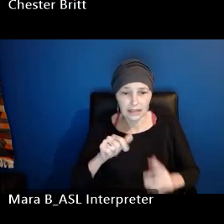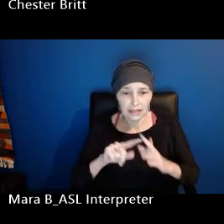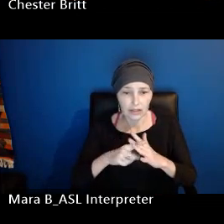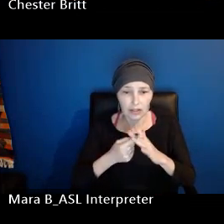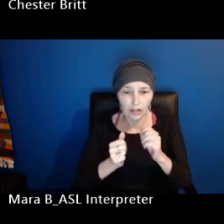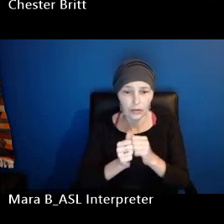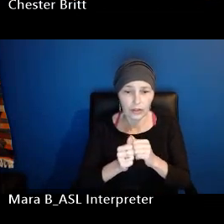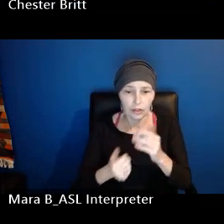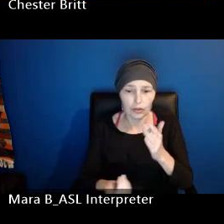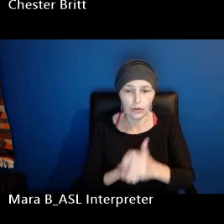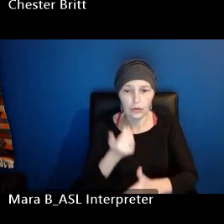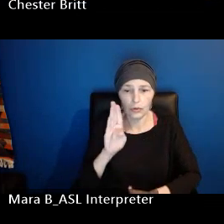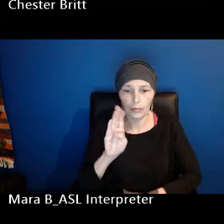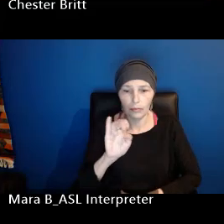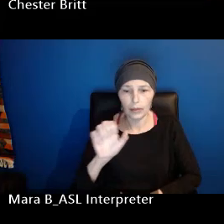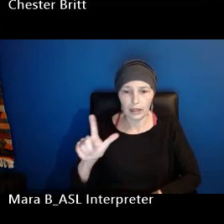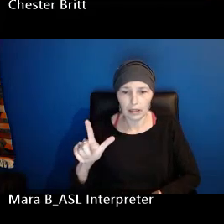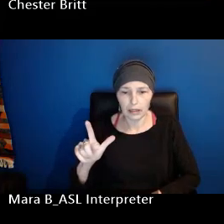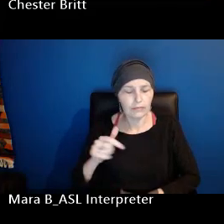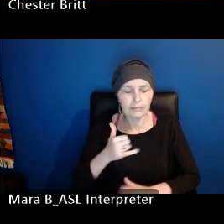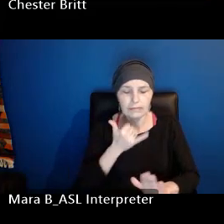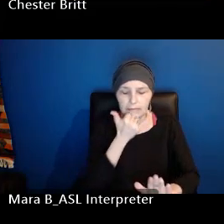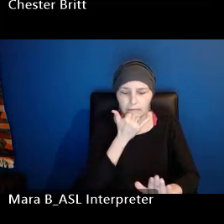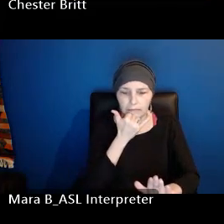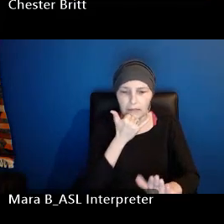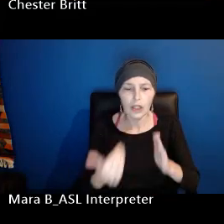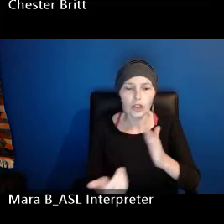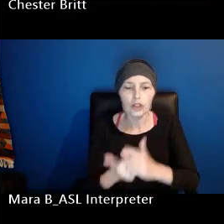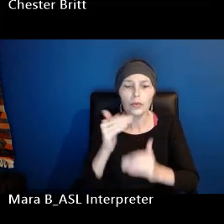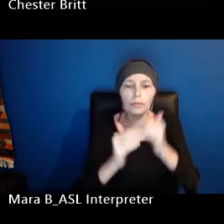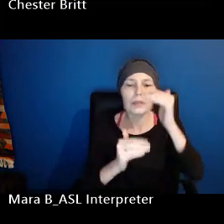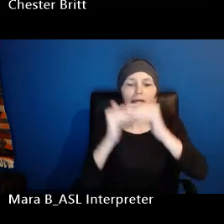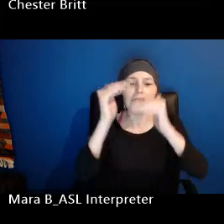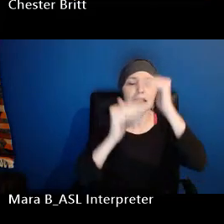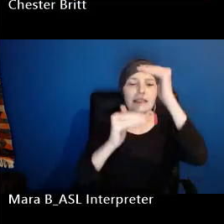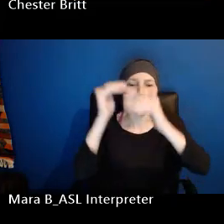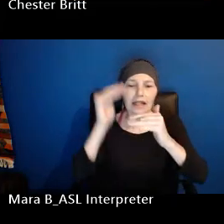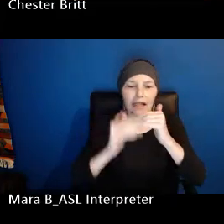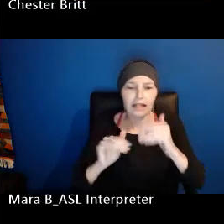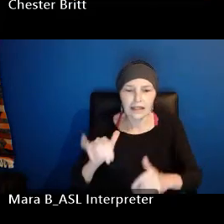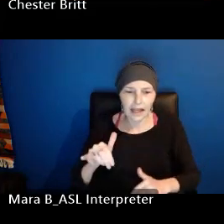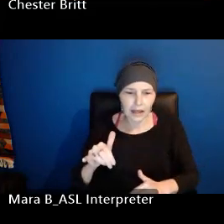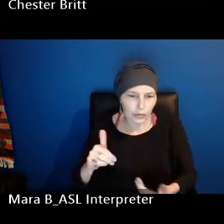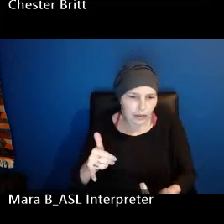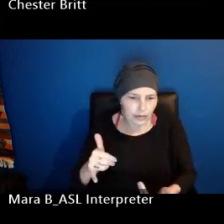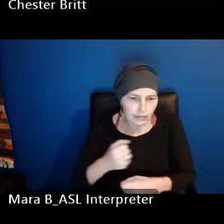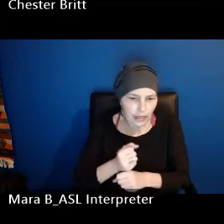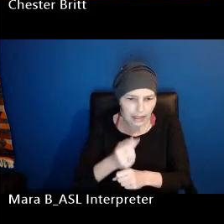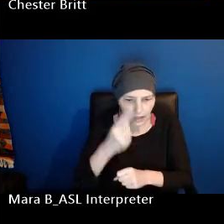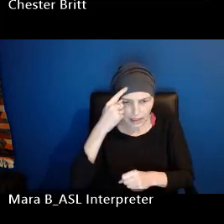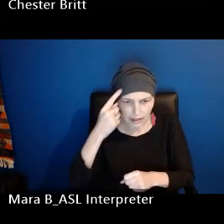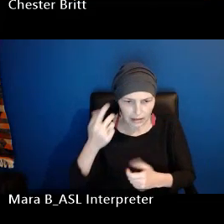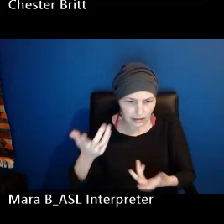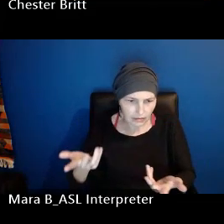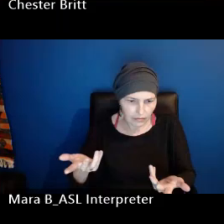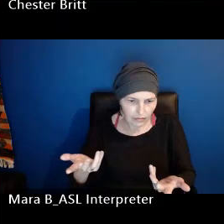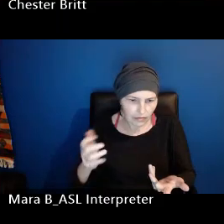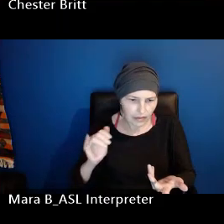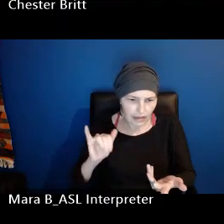builds, which how hard would that be to start off with them with electricity if that was actually your goal?